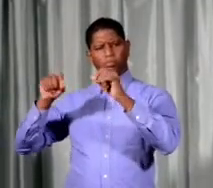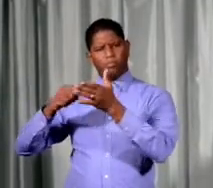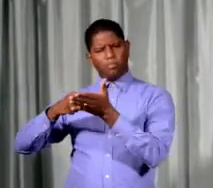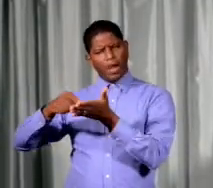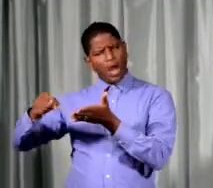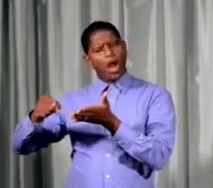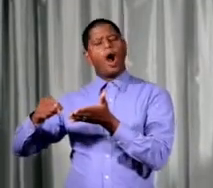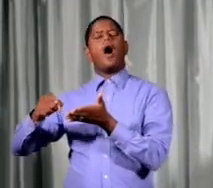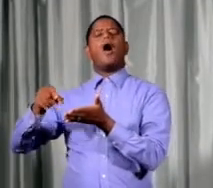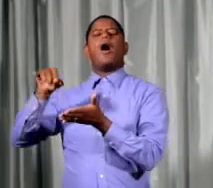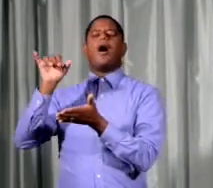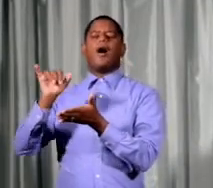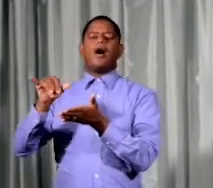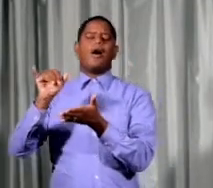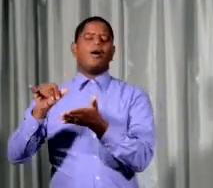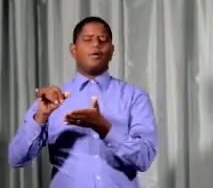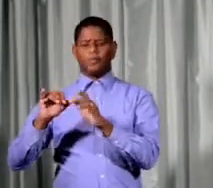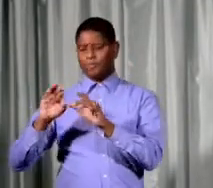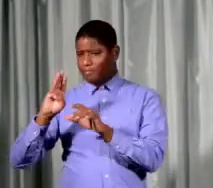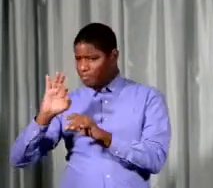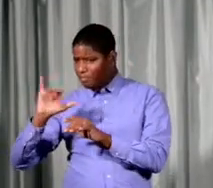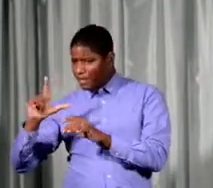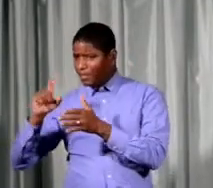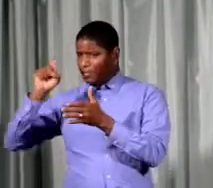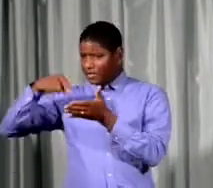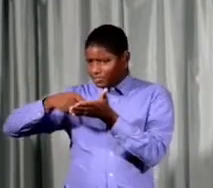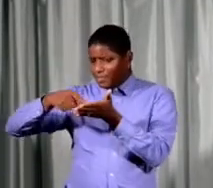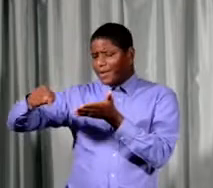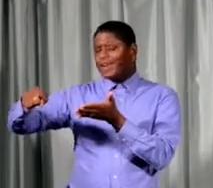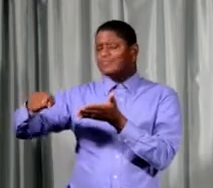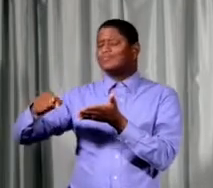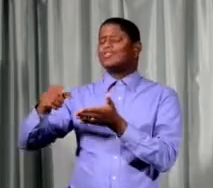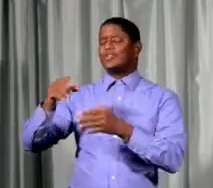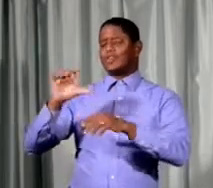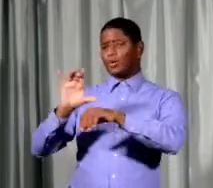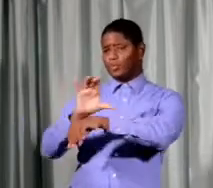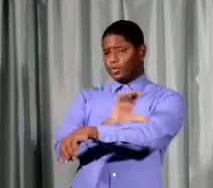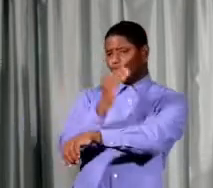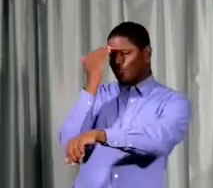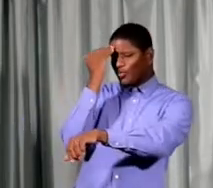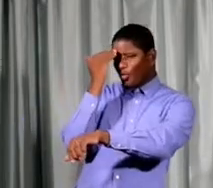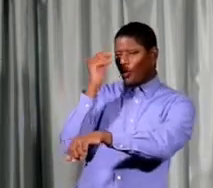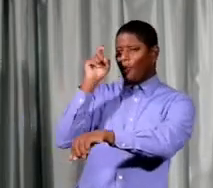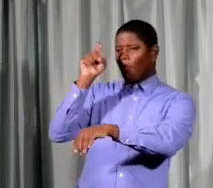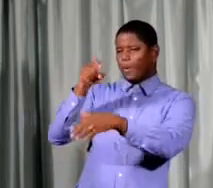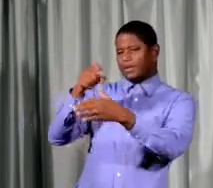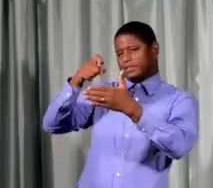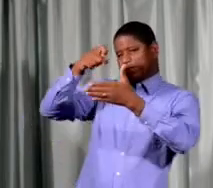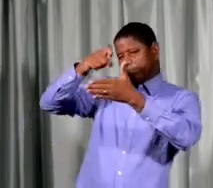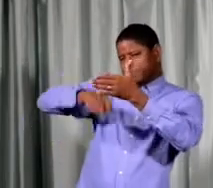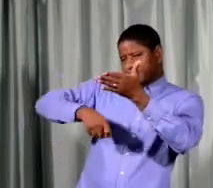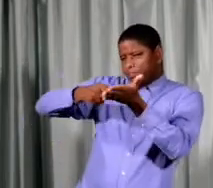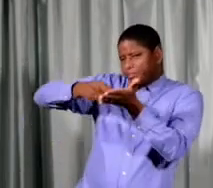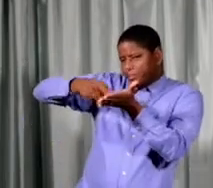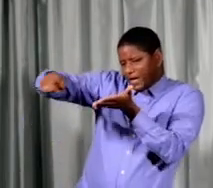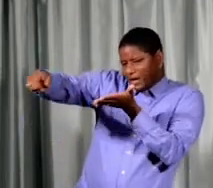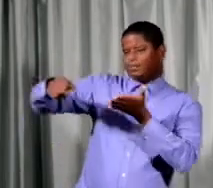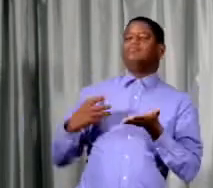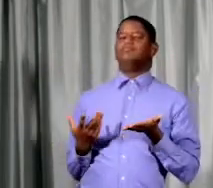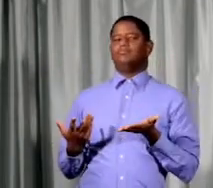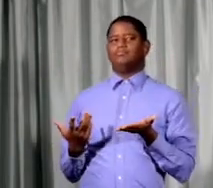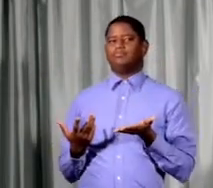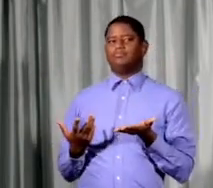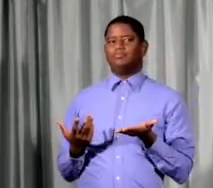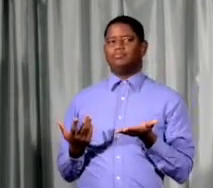accounts payable. This is something to be paid. So when you enter the item, they know, okay, this is an